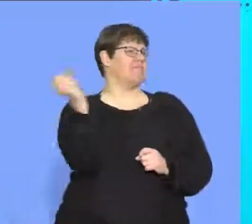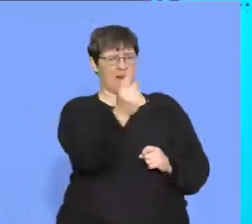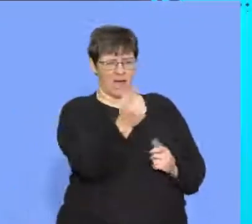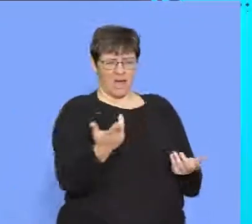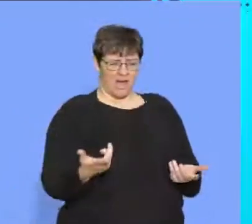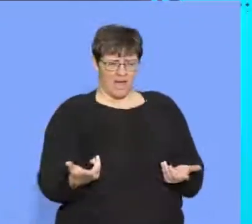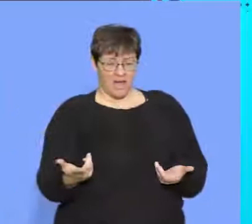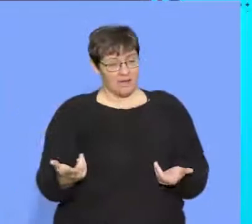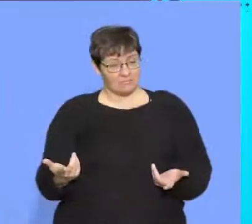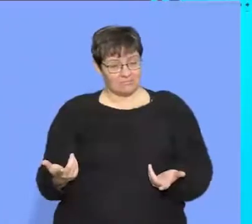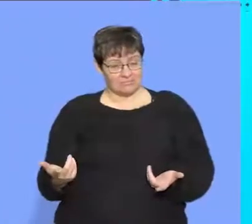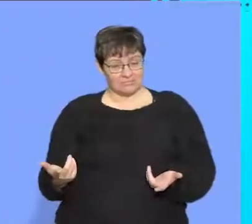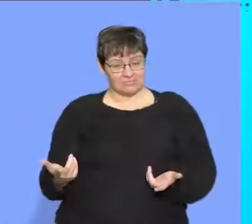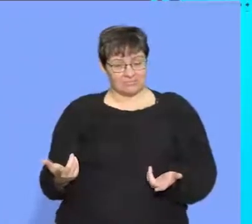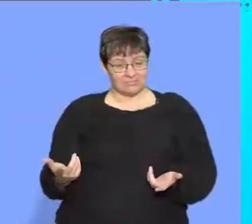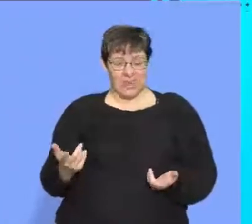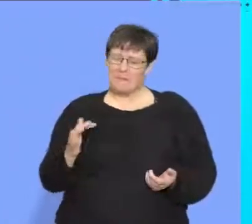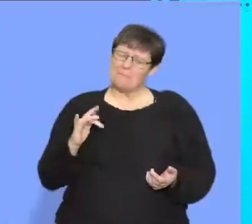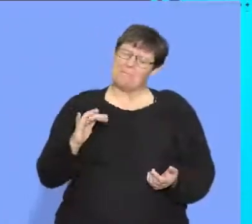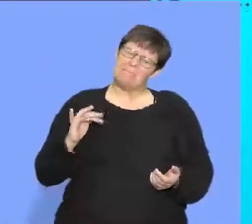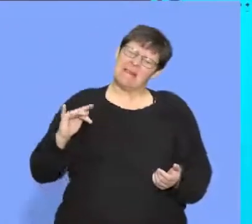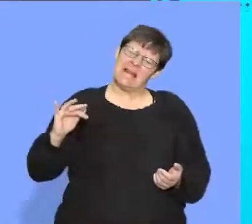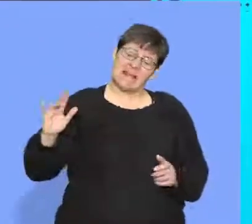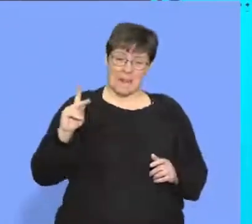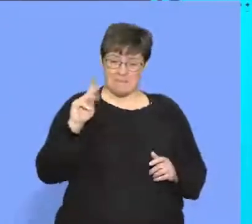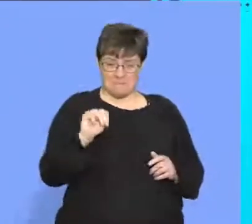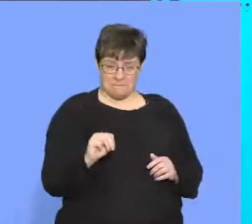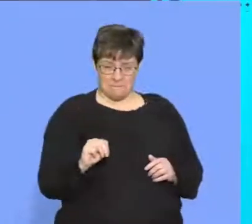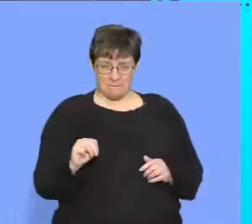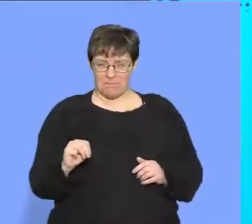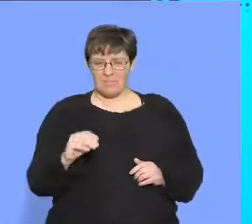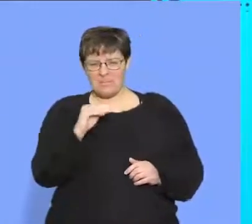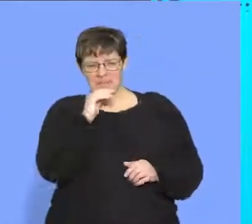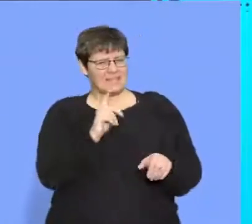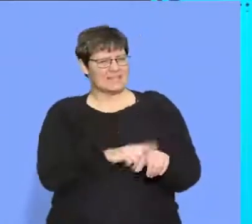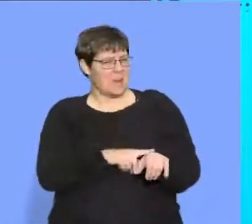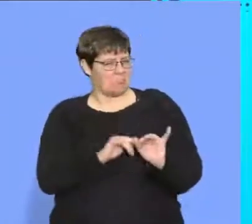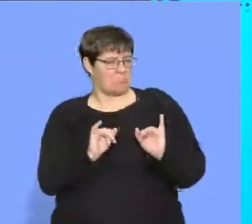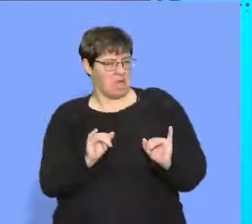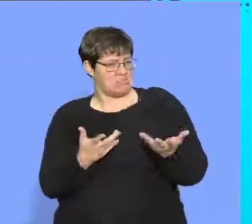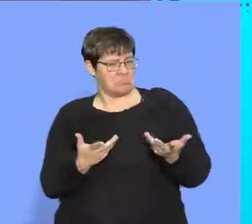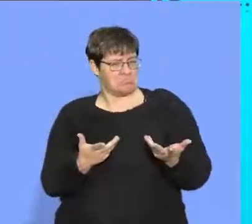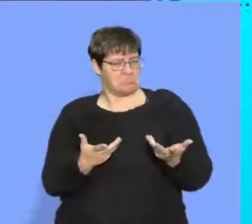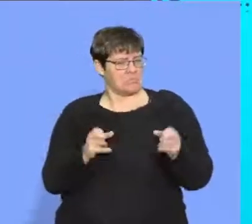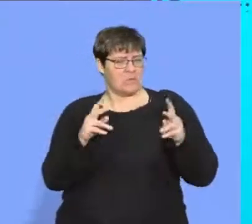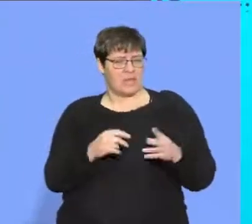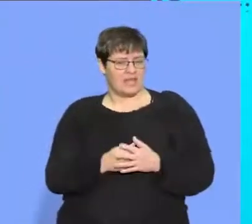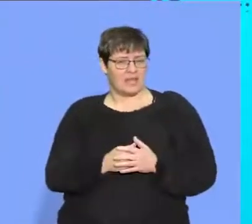we're talking about here, literally millions of kilometers, then that time doesn't seem that bad, does